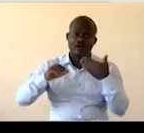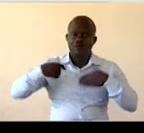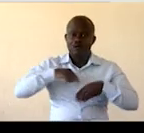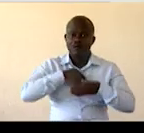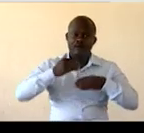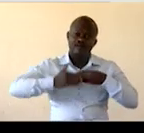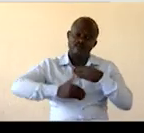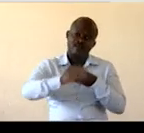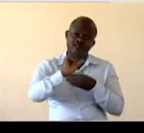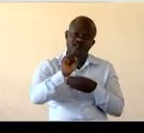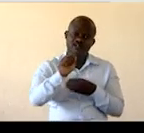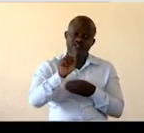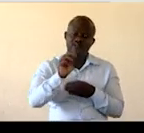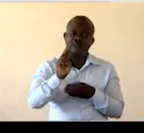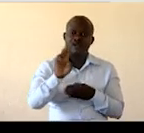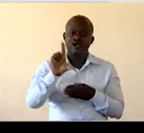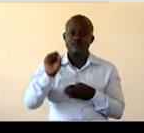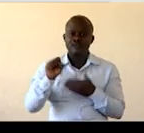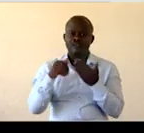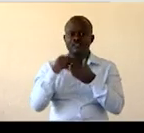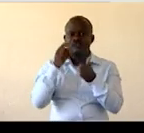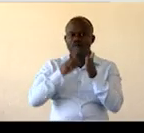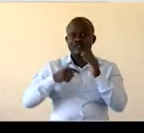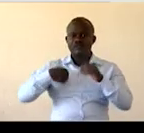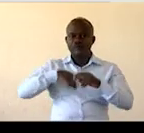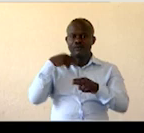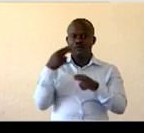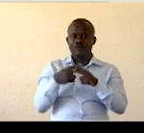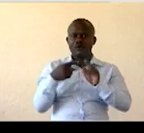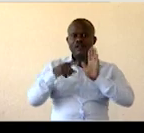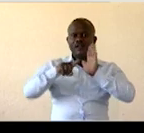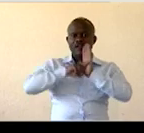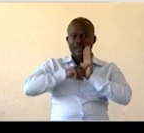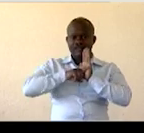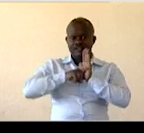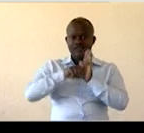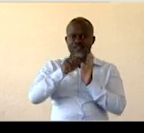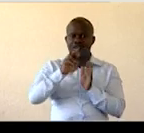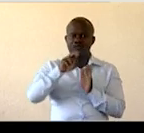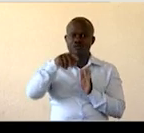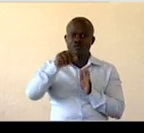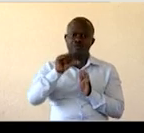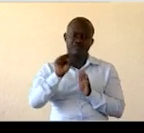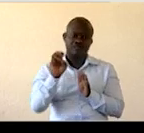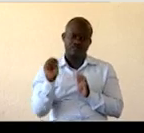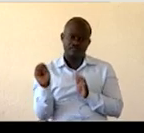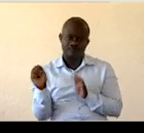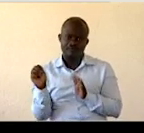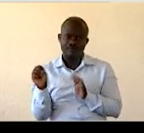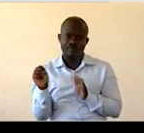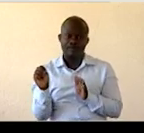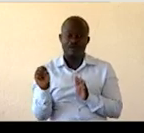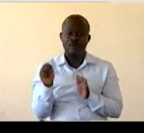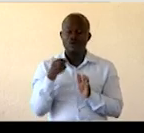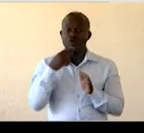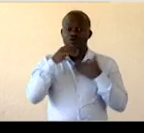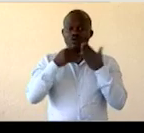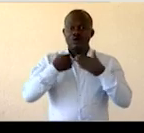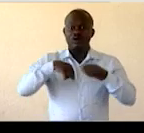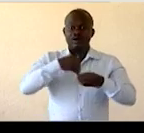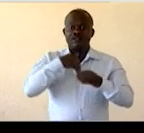a stimulus, this is what we call negative tropism. We also have another